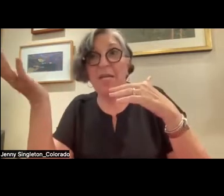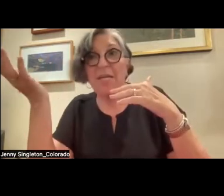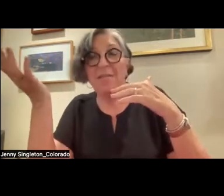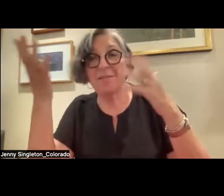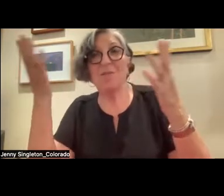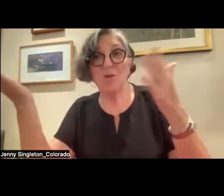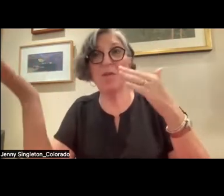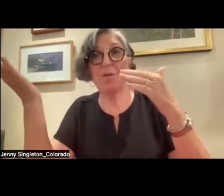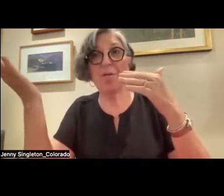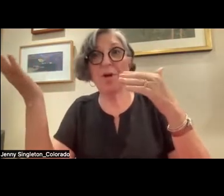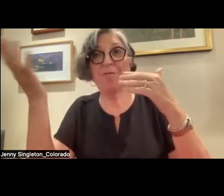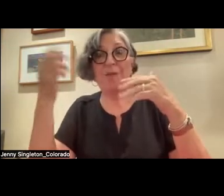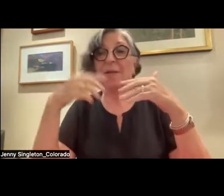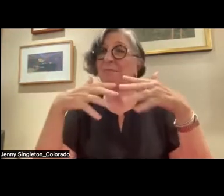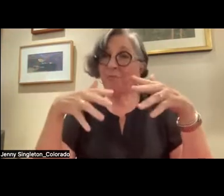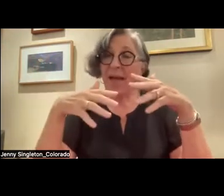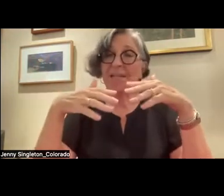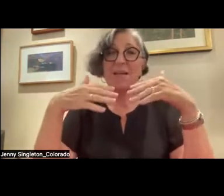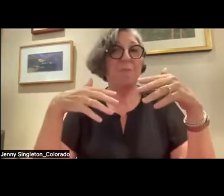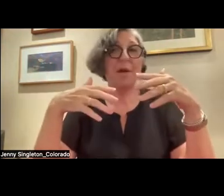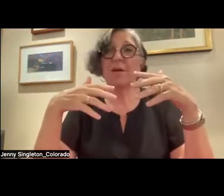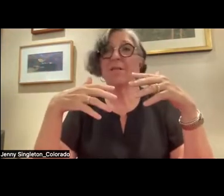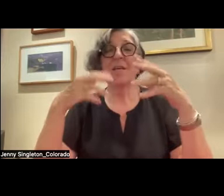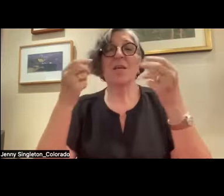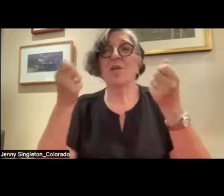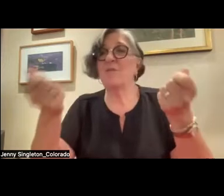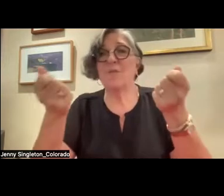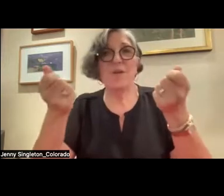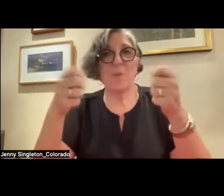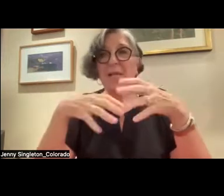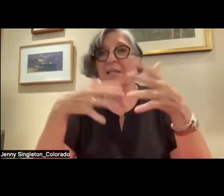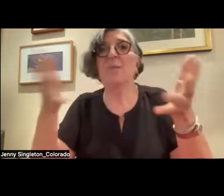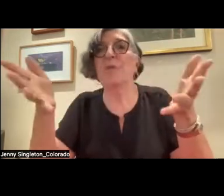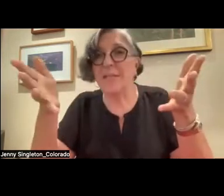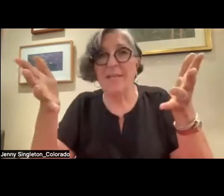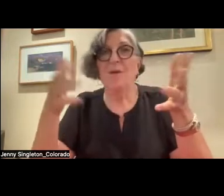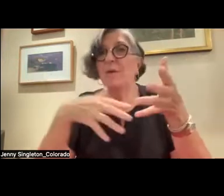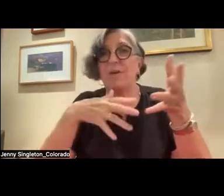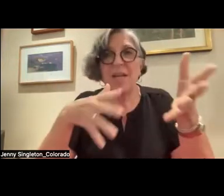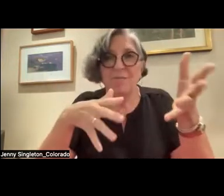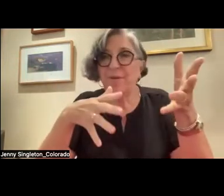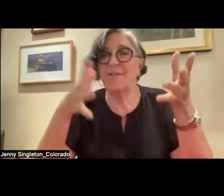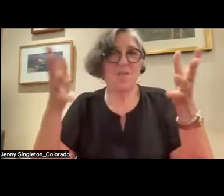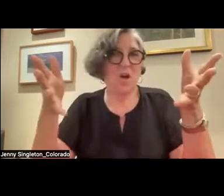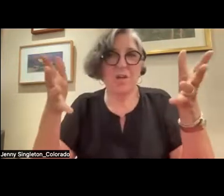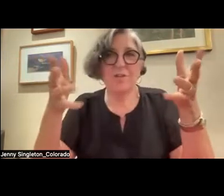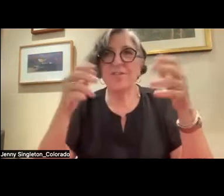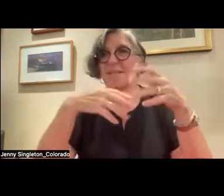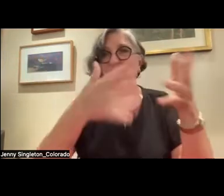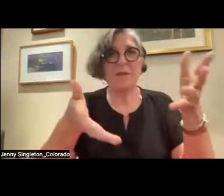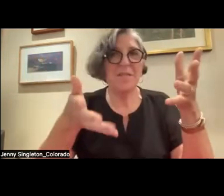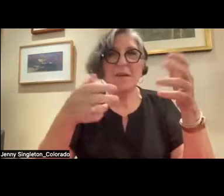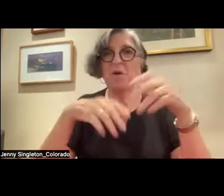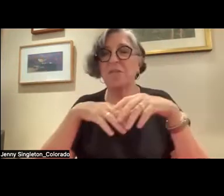could read, knew the orthography. But in fact, deaf parents use fingerspelling liberally with their infants and toddlers.